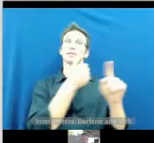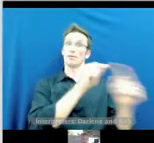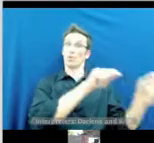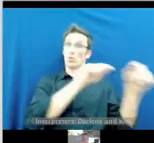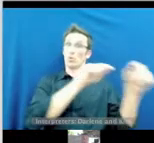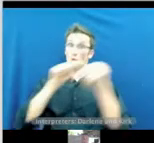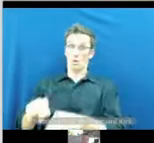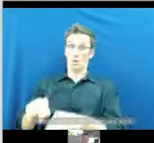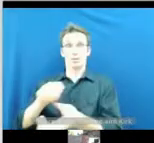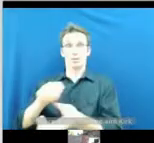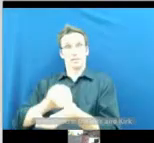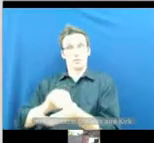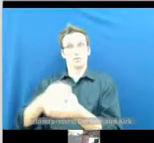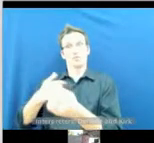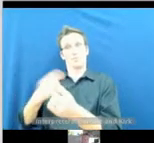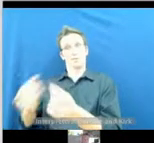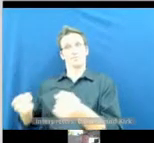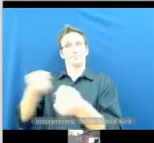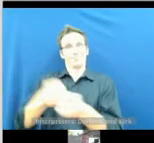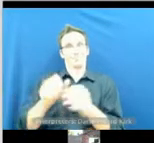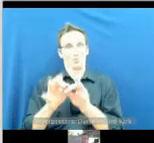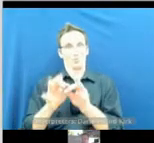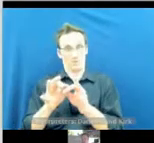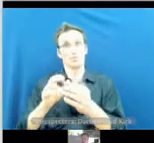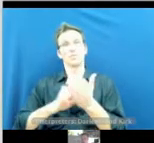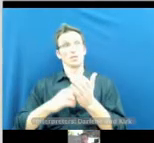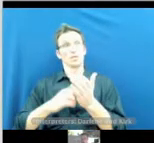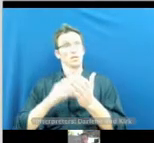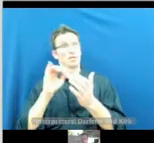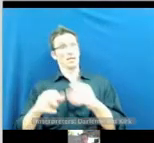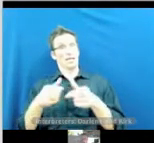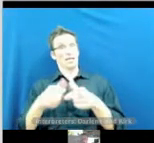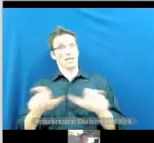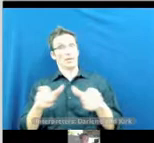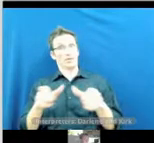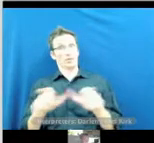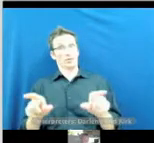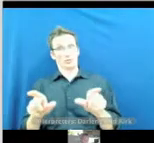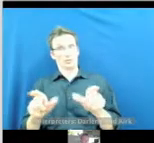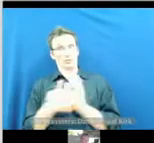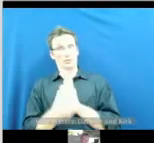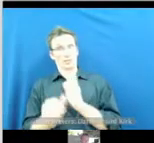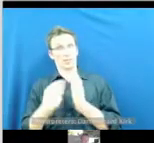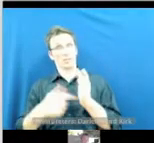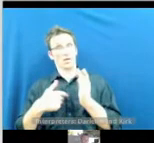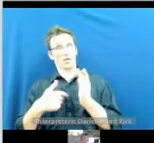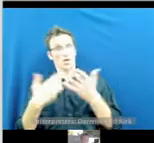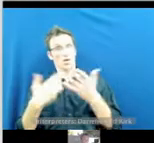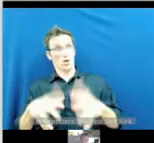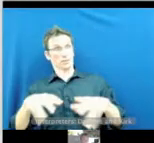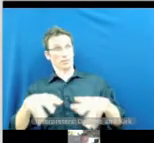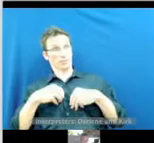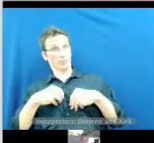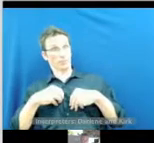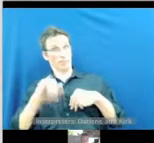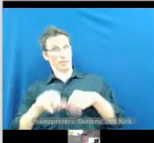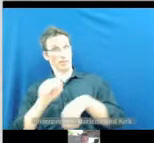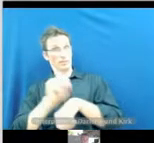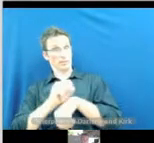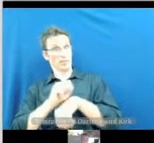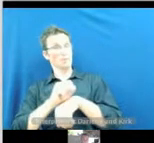taking those same language skills in that same environment that you already accepted the job for the deaf-sighted